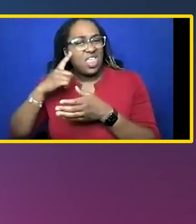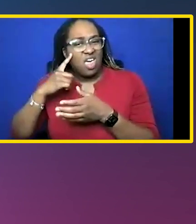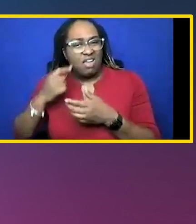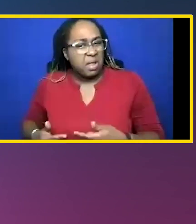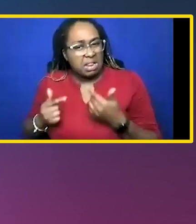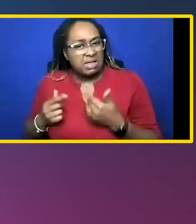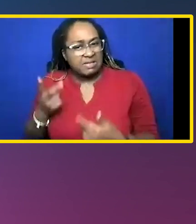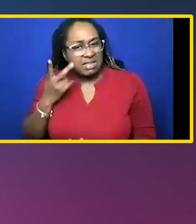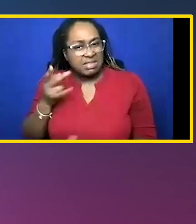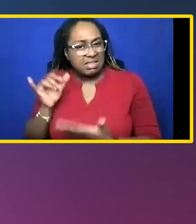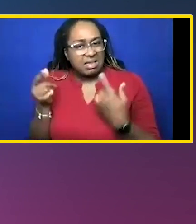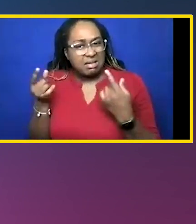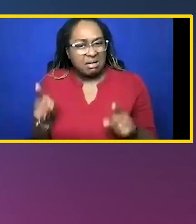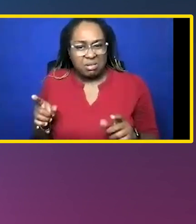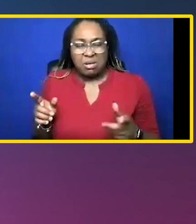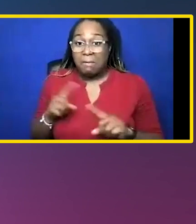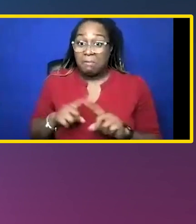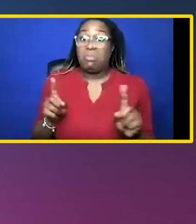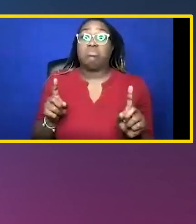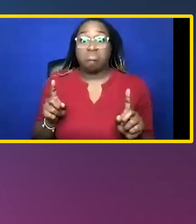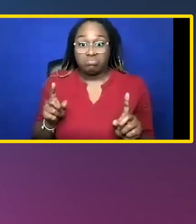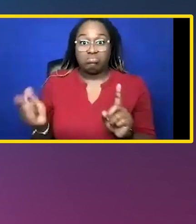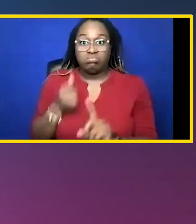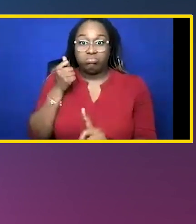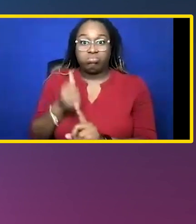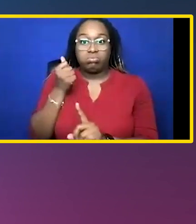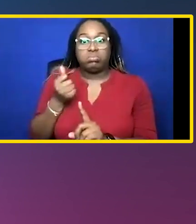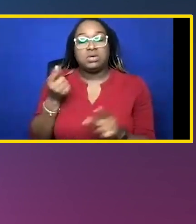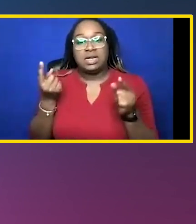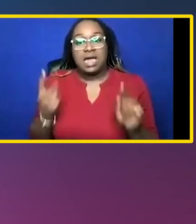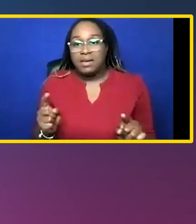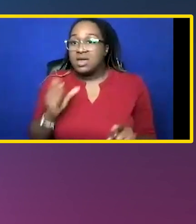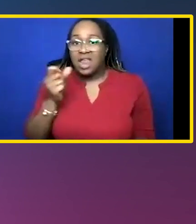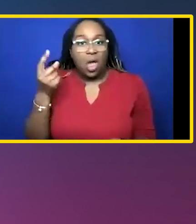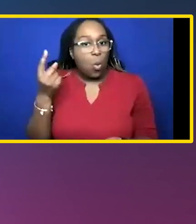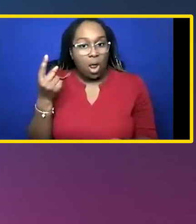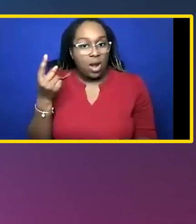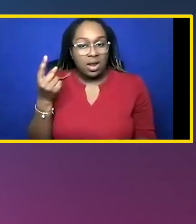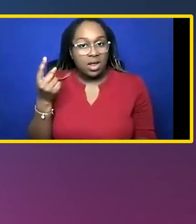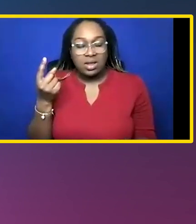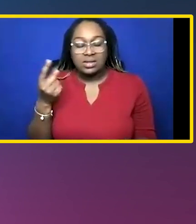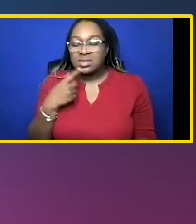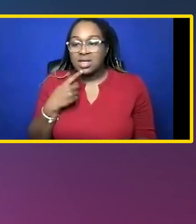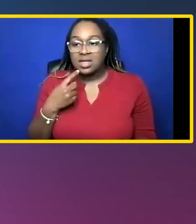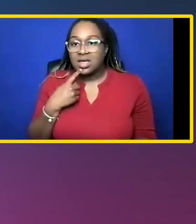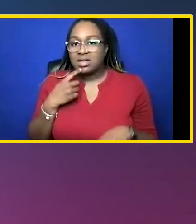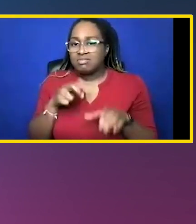to see a day that happened, but it did happen. And not one stood back and said, okay, this is crazy,